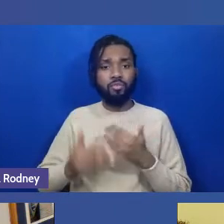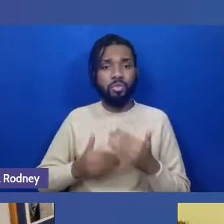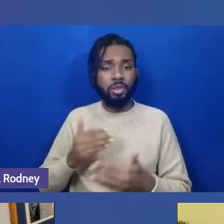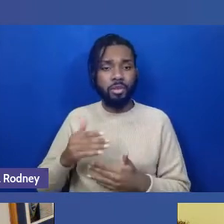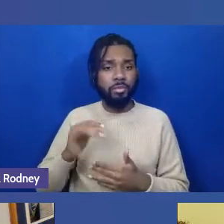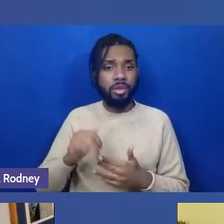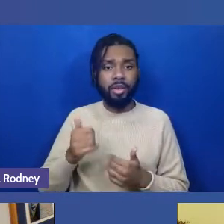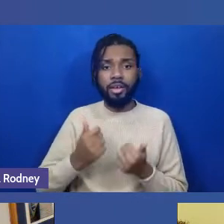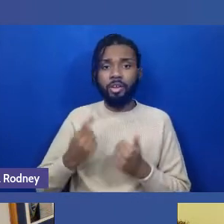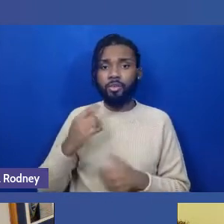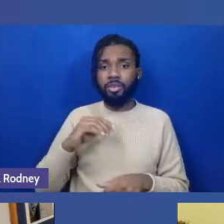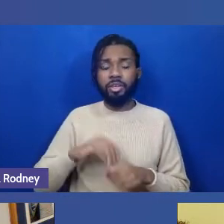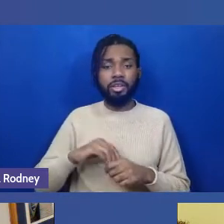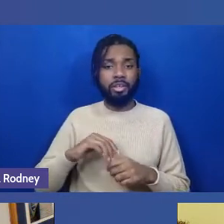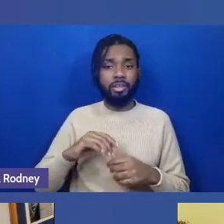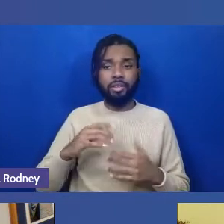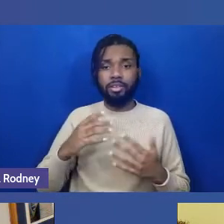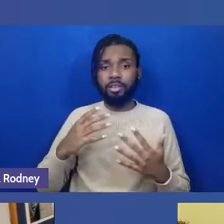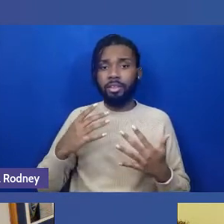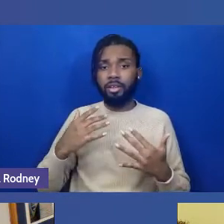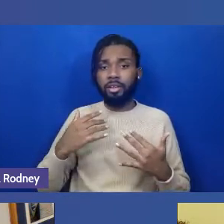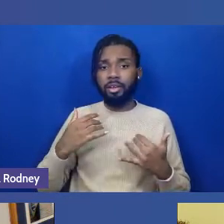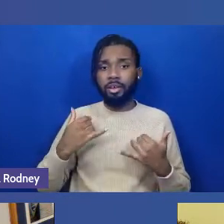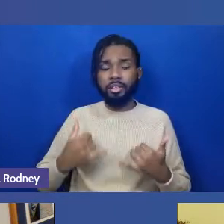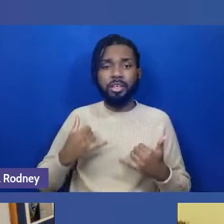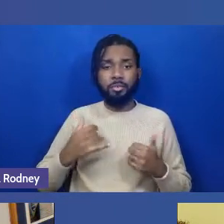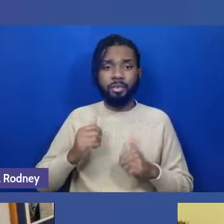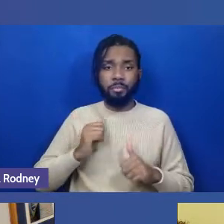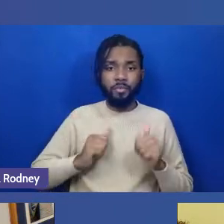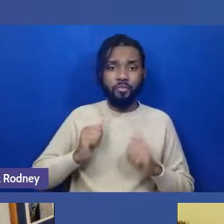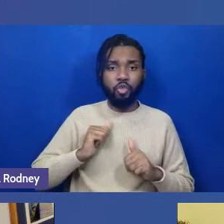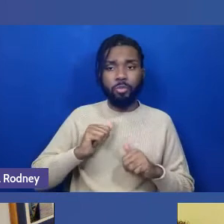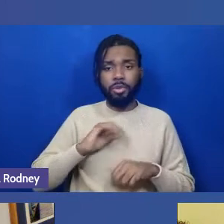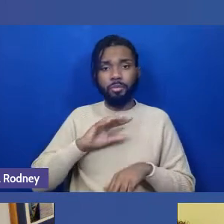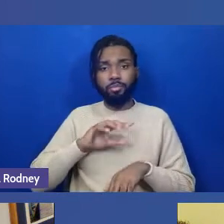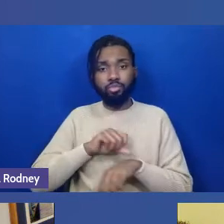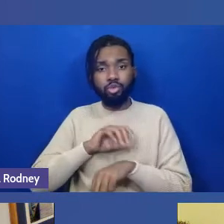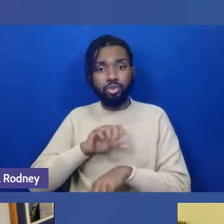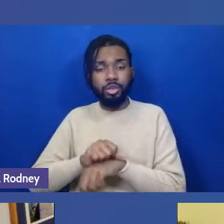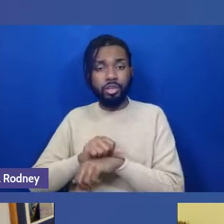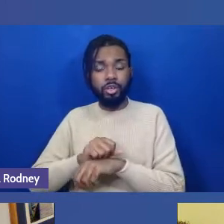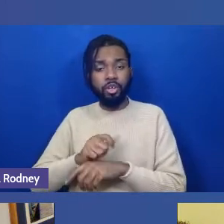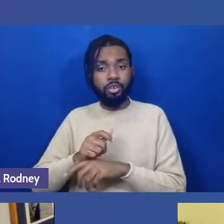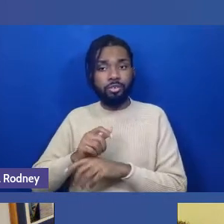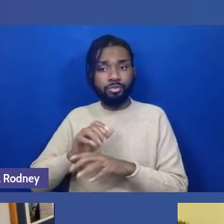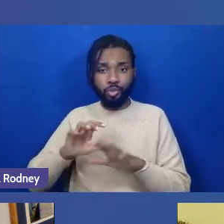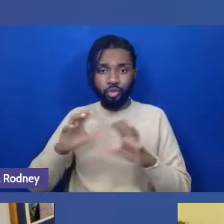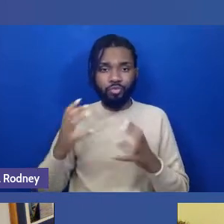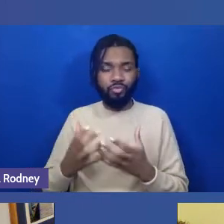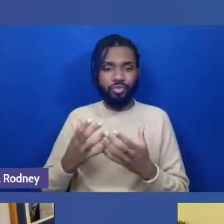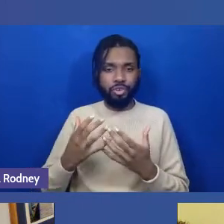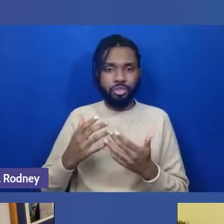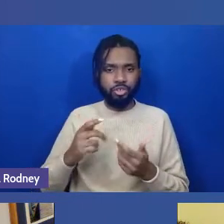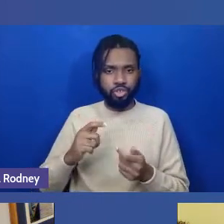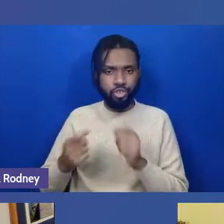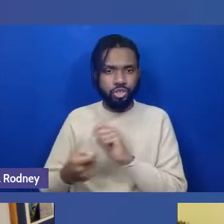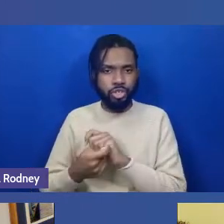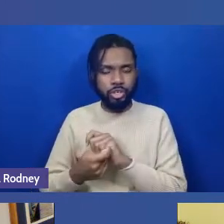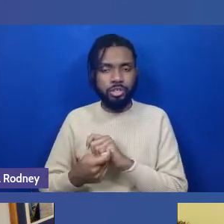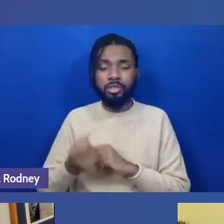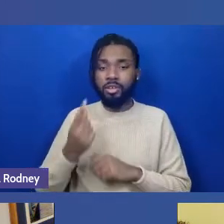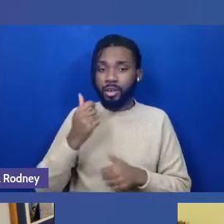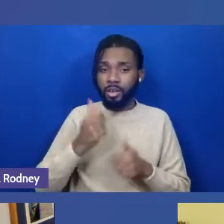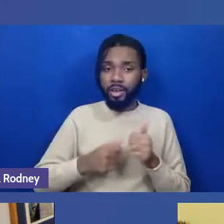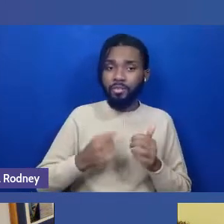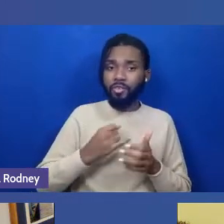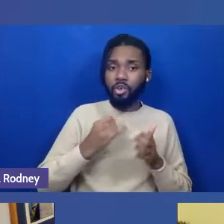contemporary, you know, performance booking kind of universe is used to has shifted. And every presenter is different. Every artist is